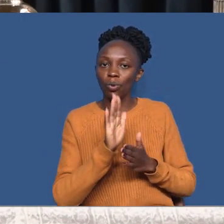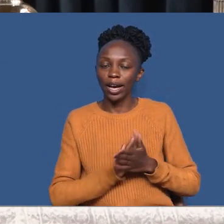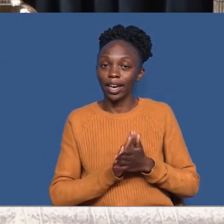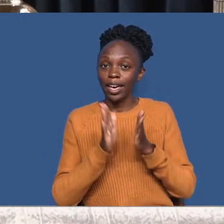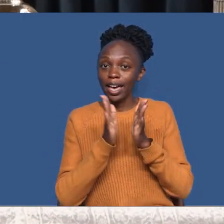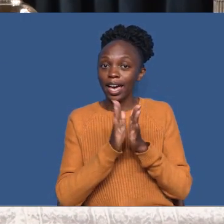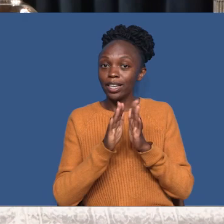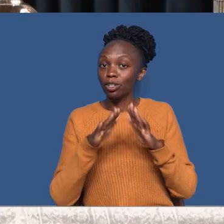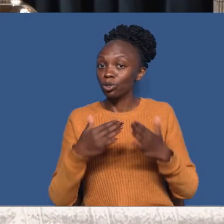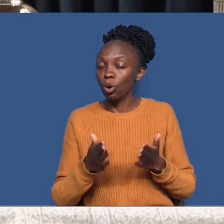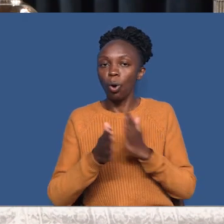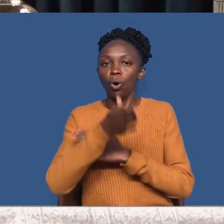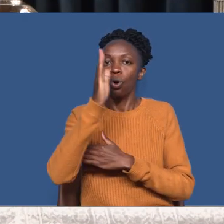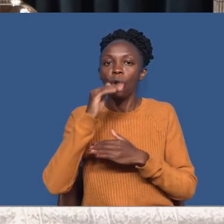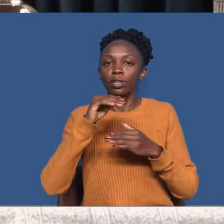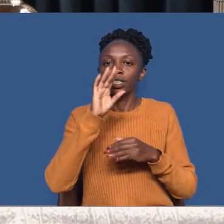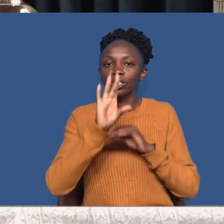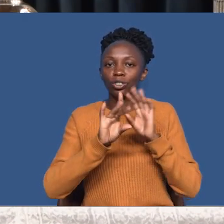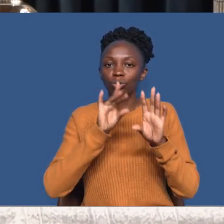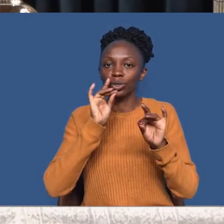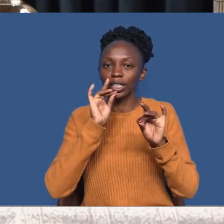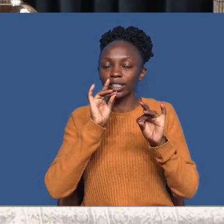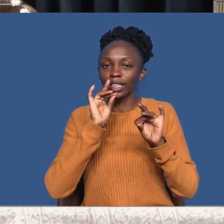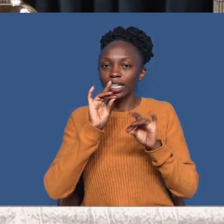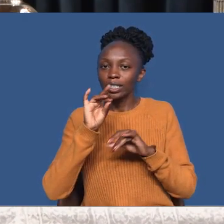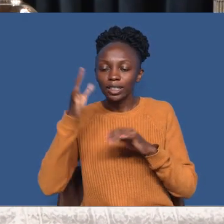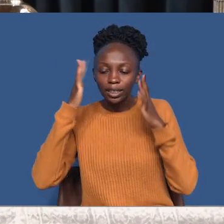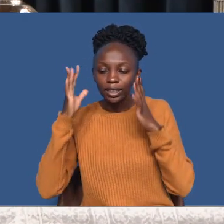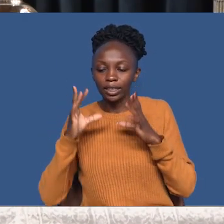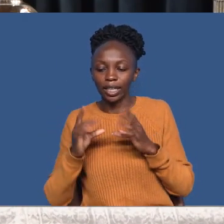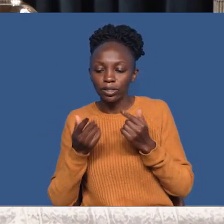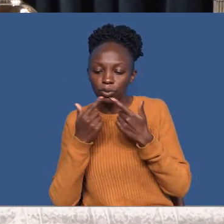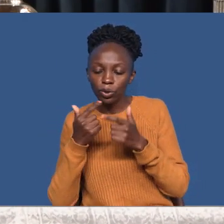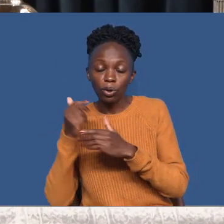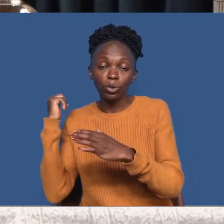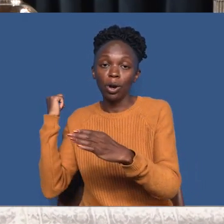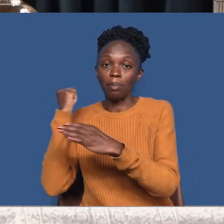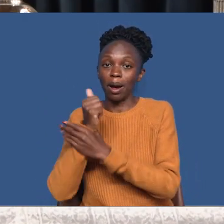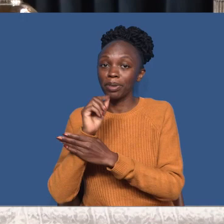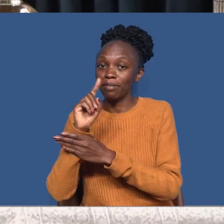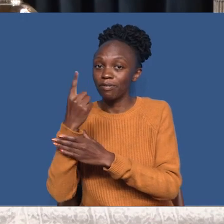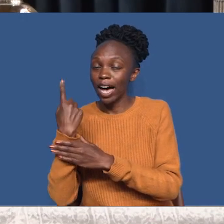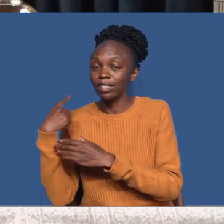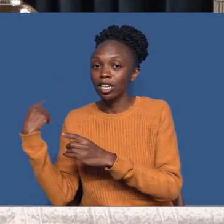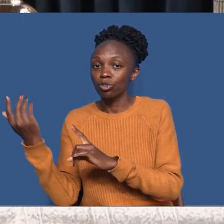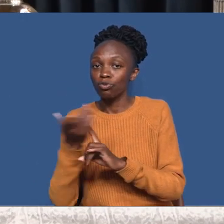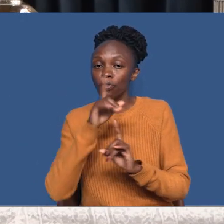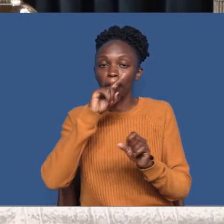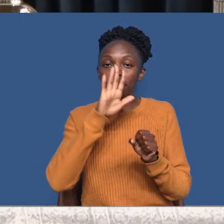God chooses to pass through Abraham, first of all, to fulfill the